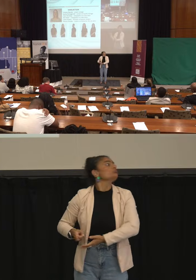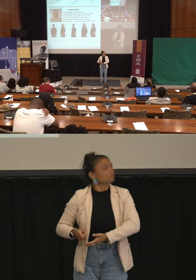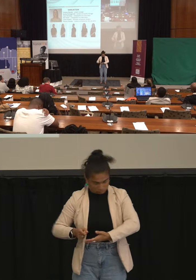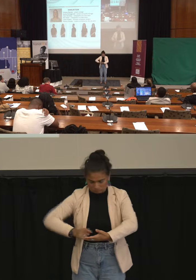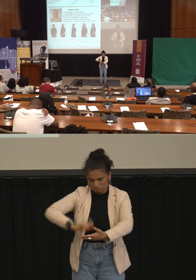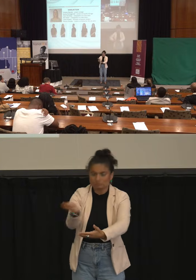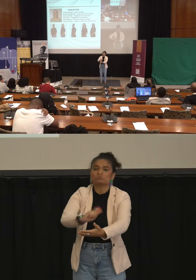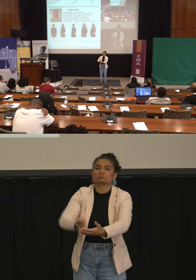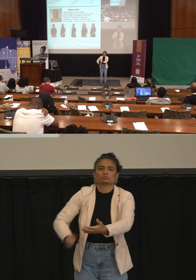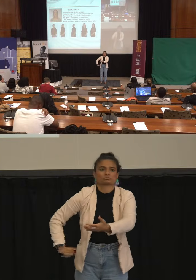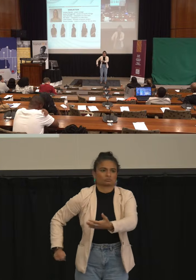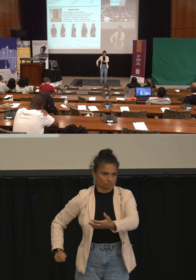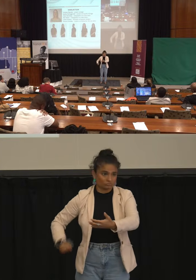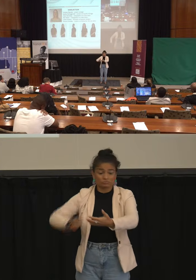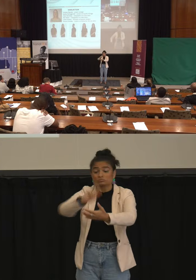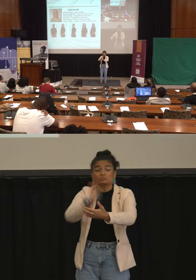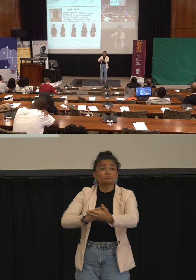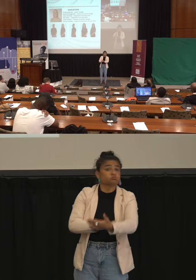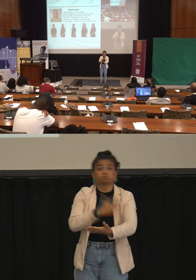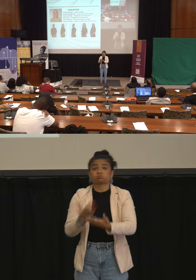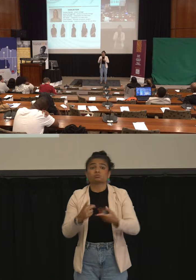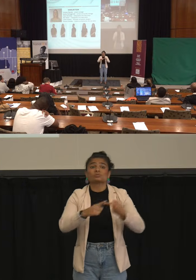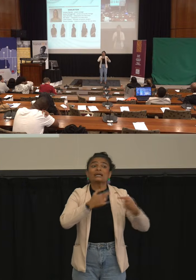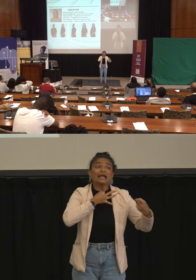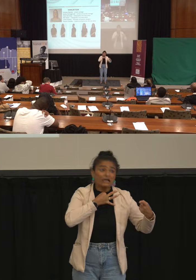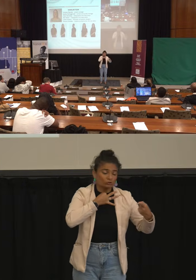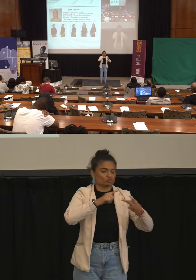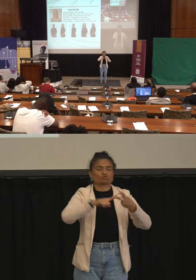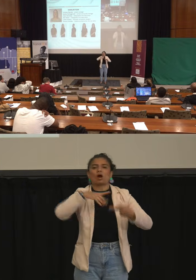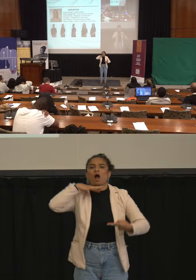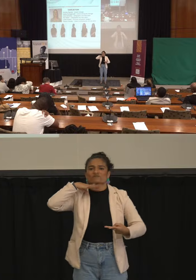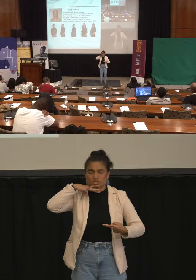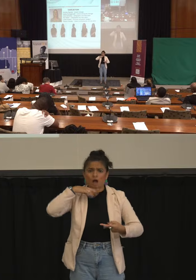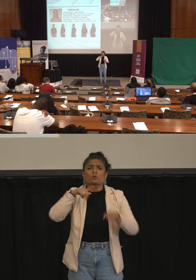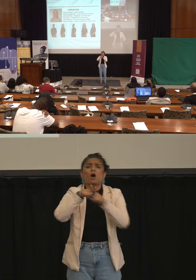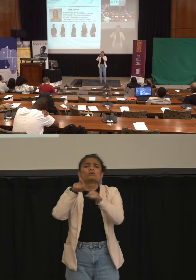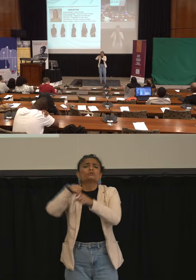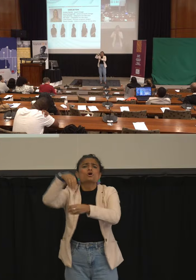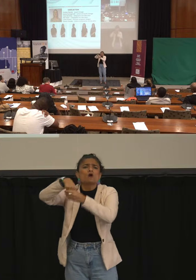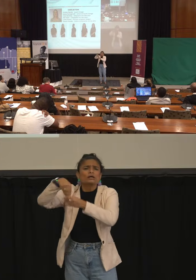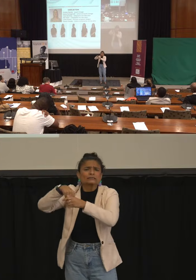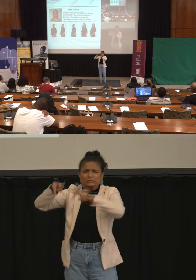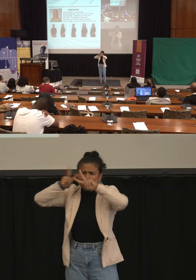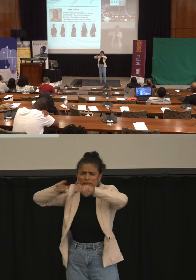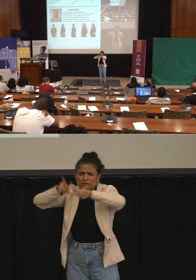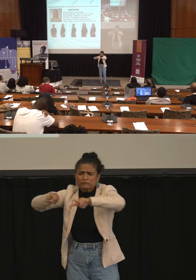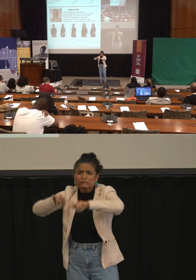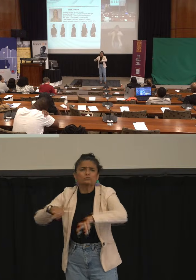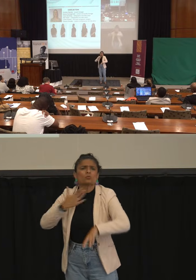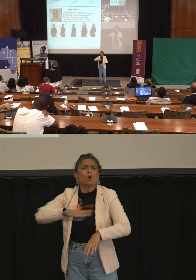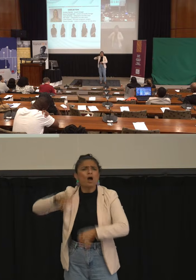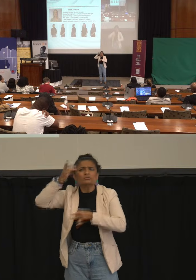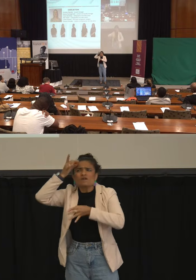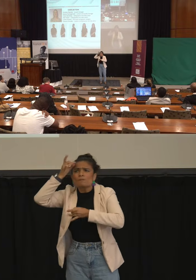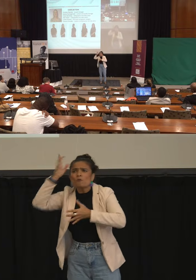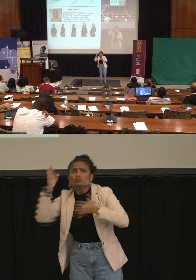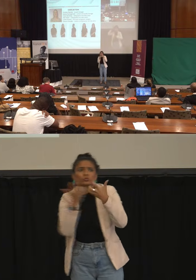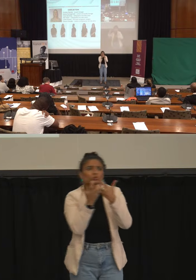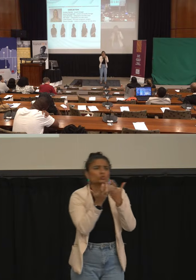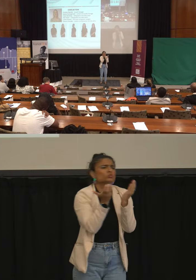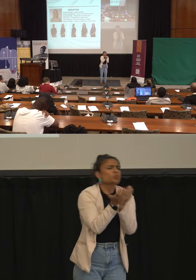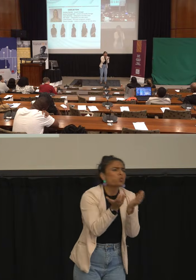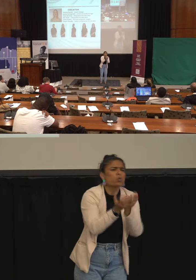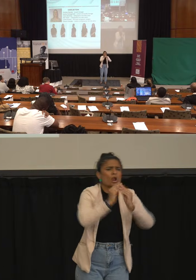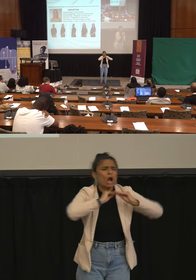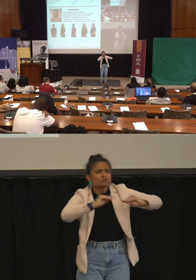she writes content, or we give her a concept, she writes the content, so she does it in English and Afrikaans as well. She also